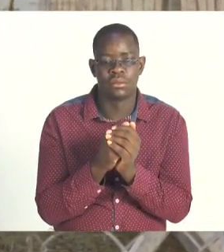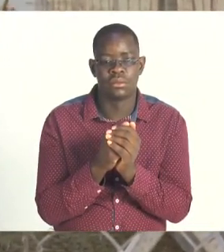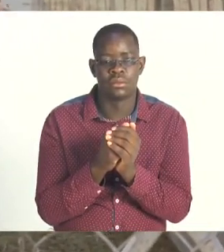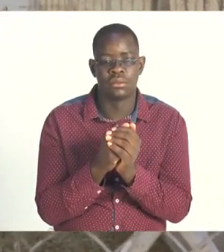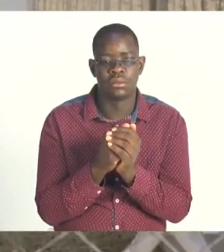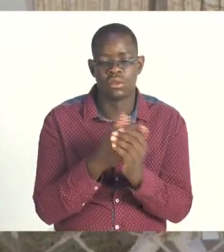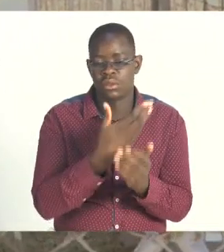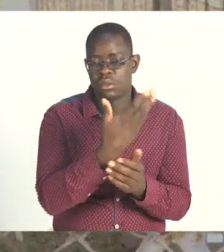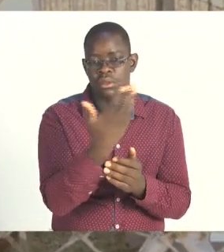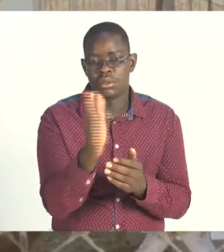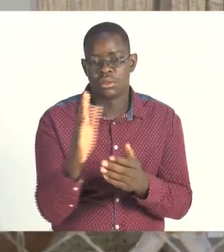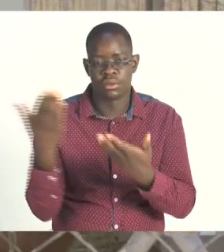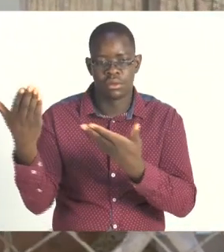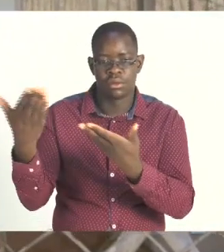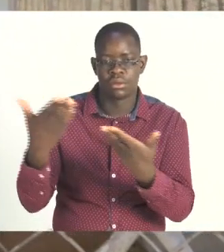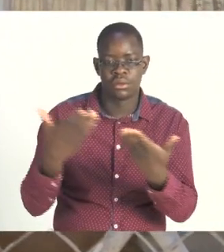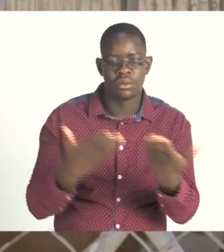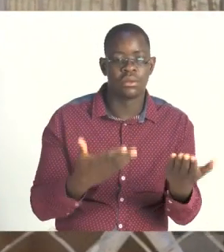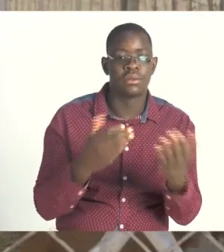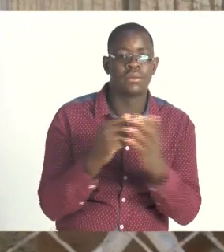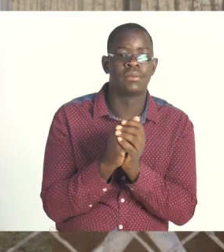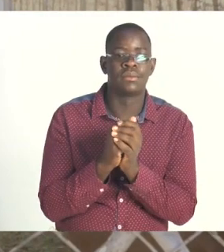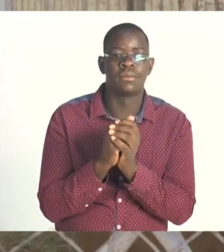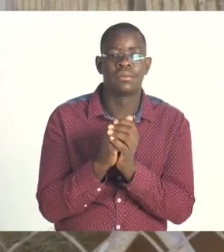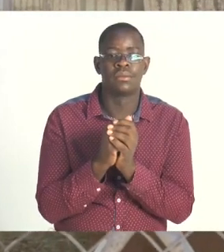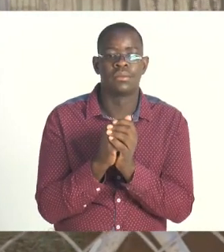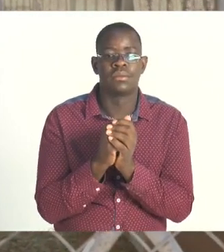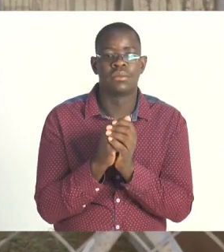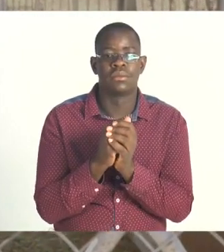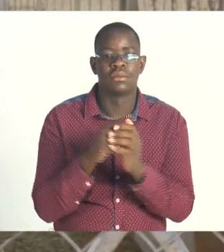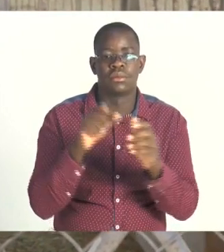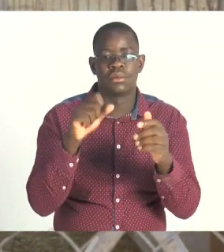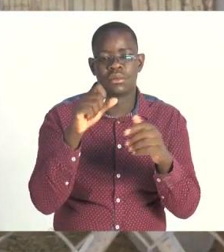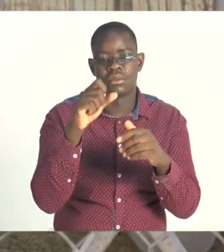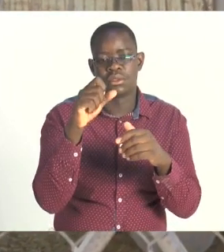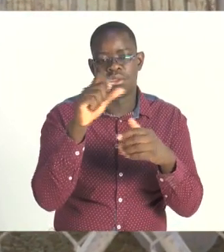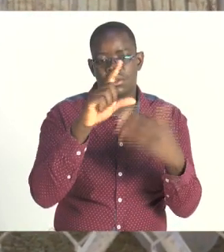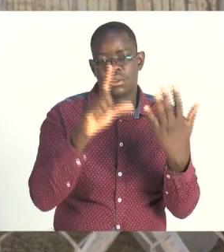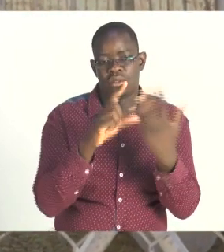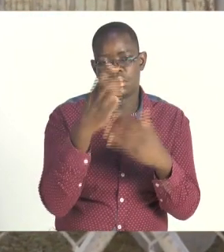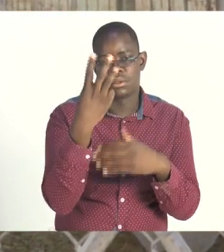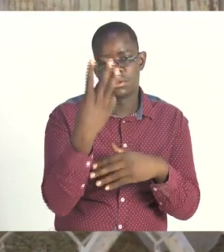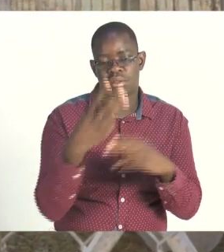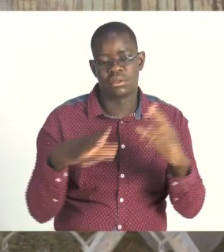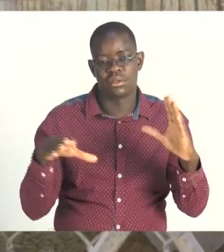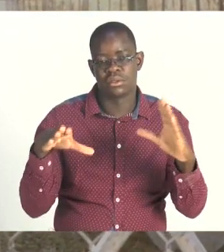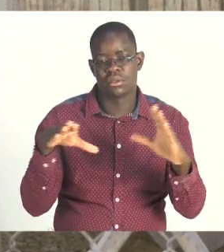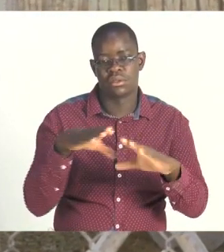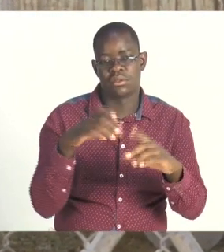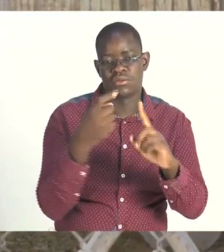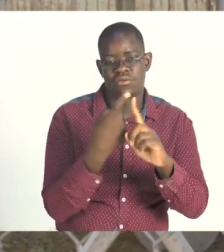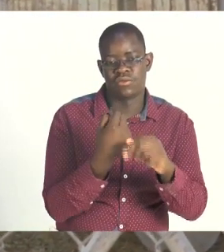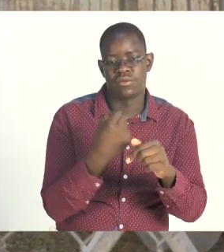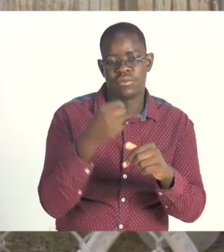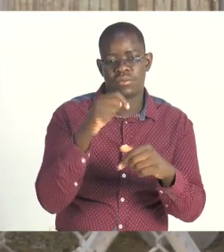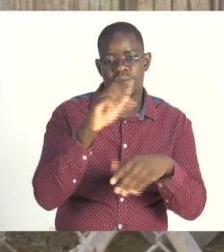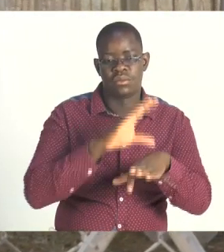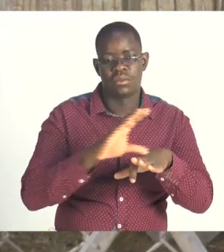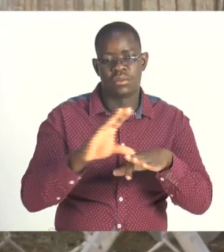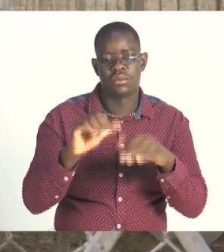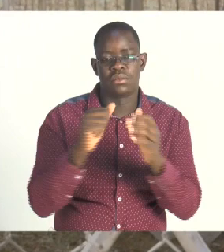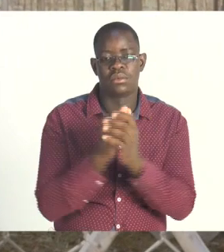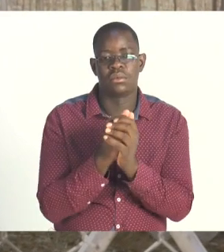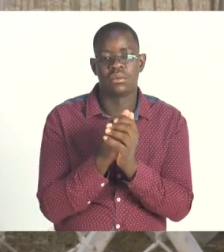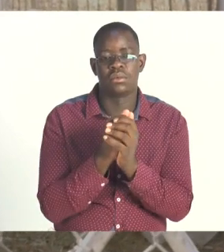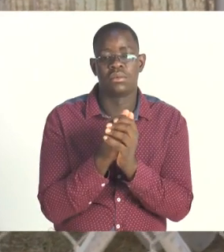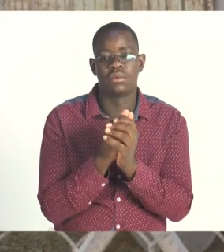And viewers, welcome to you too. This is lesson 3 in our agriculture learning series from NAMCOL. We